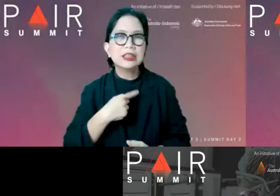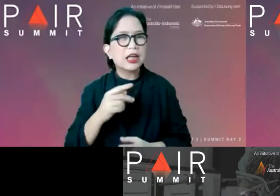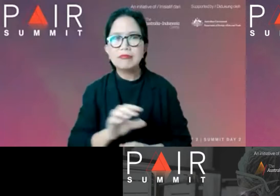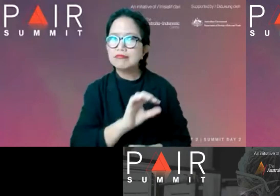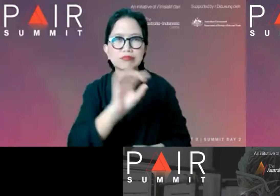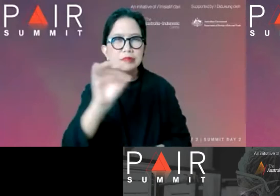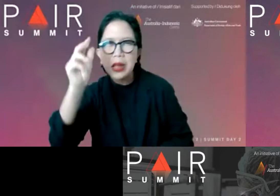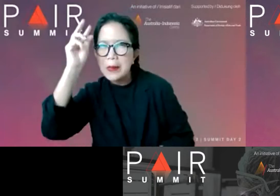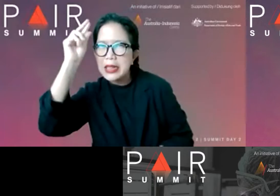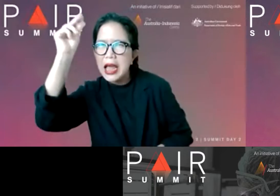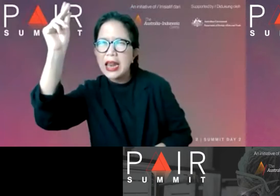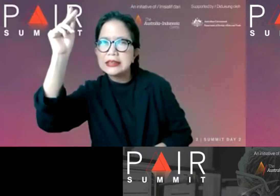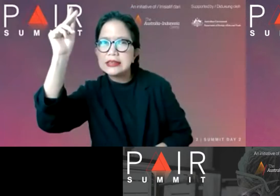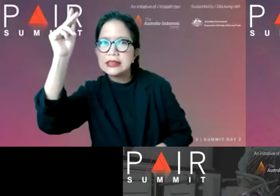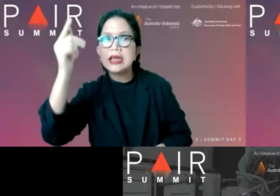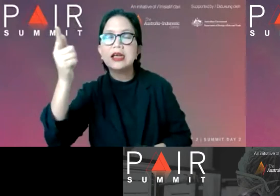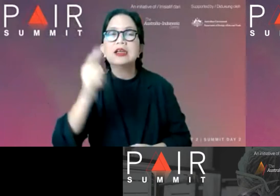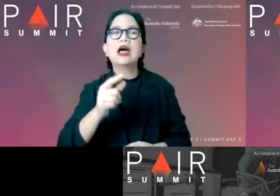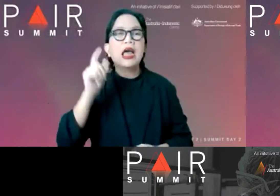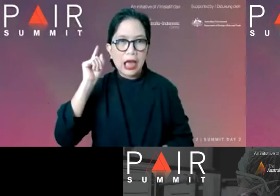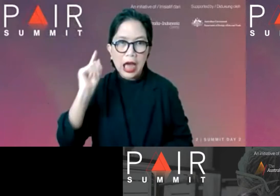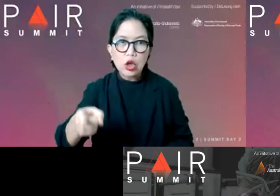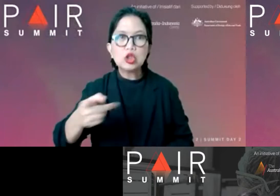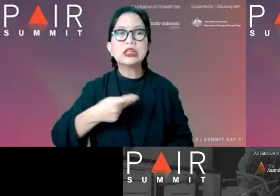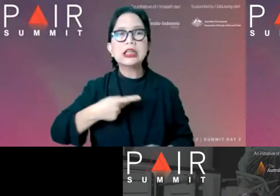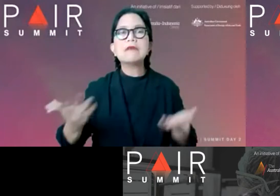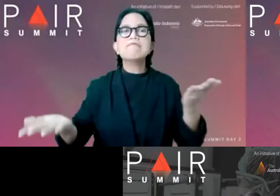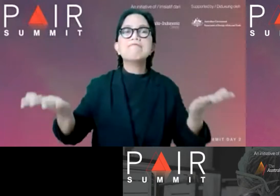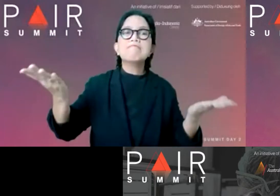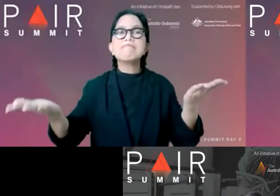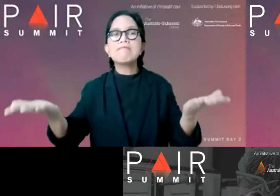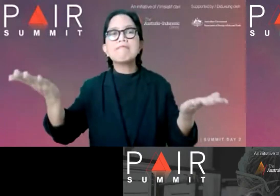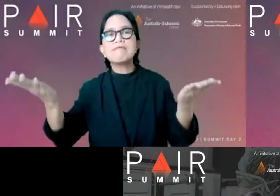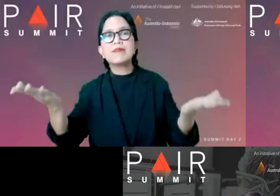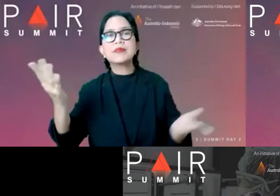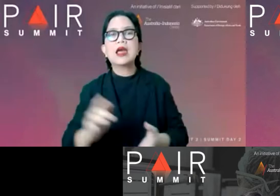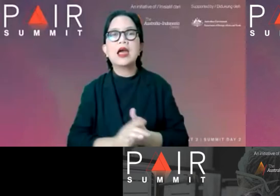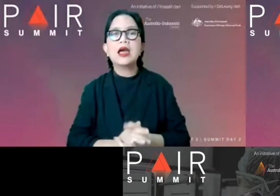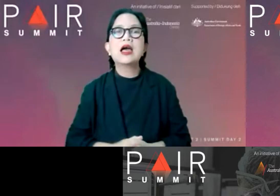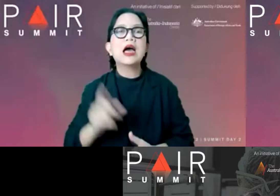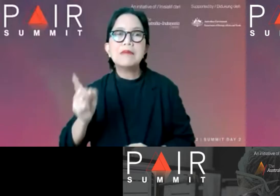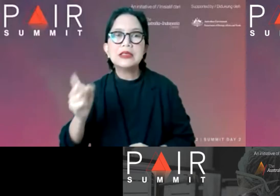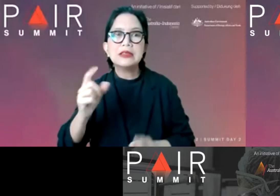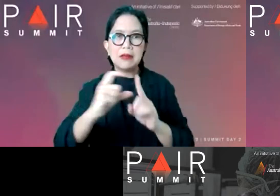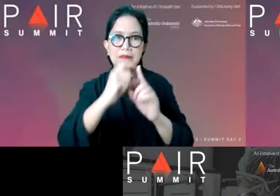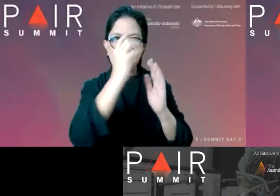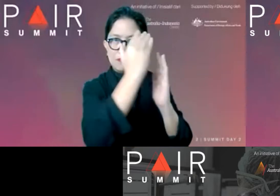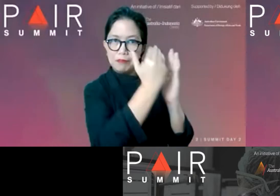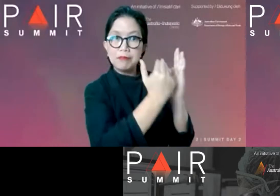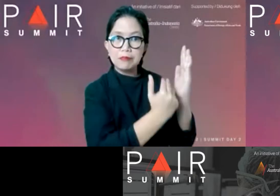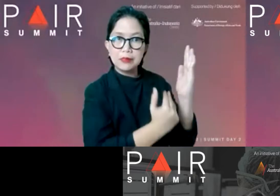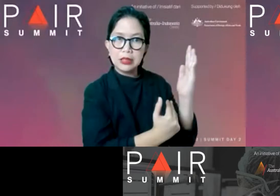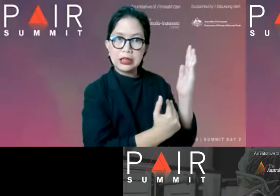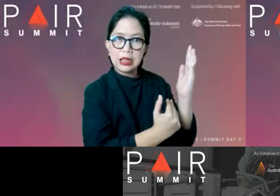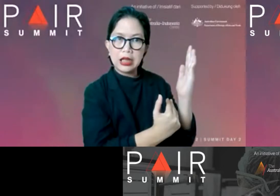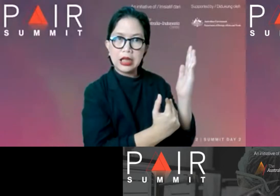that need to be considered important why the data is not reliable. So because more than one's application, so